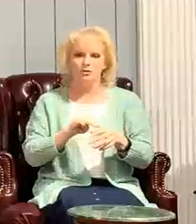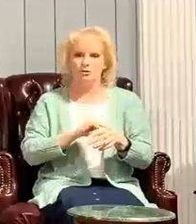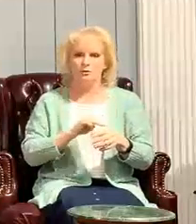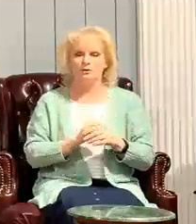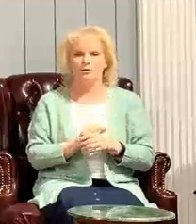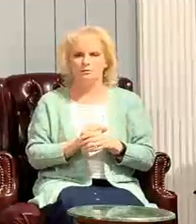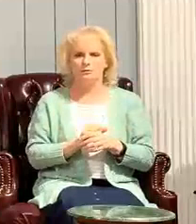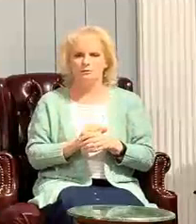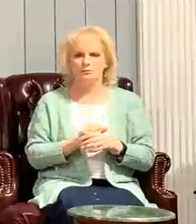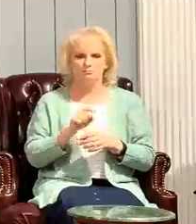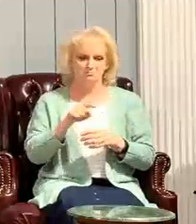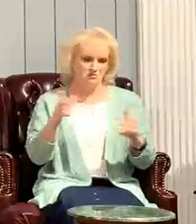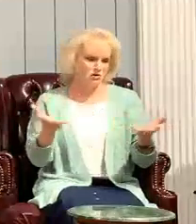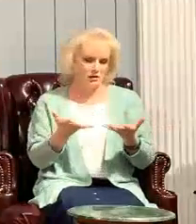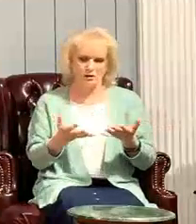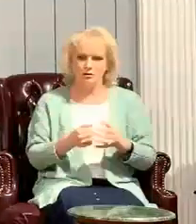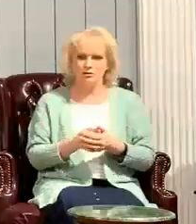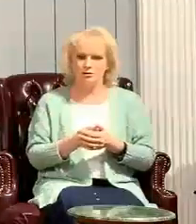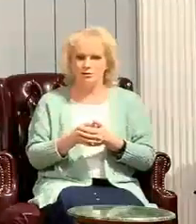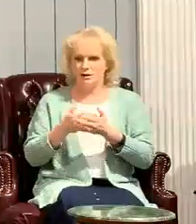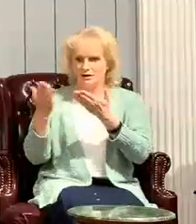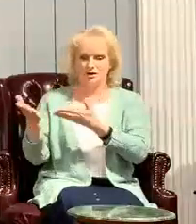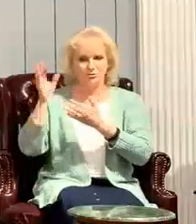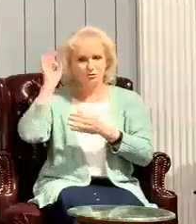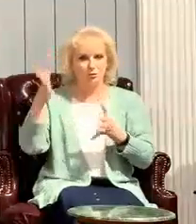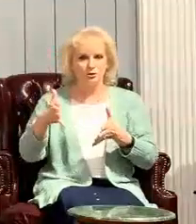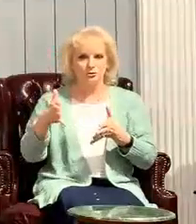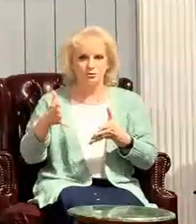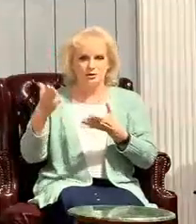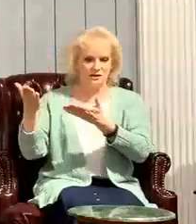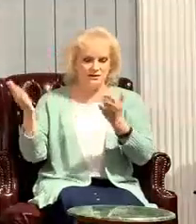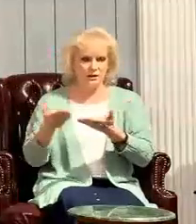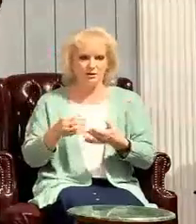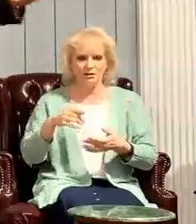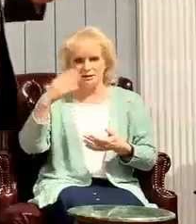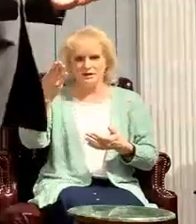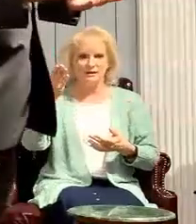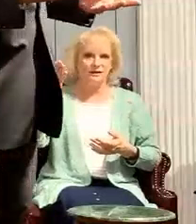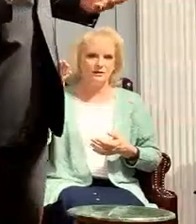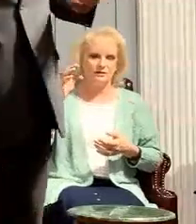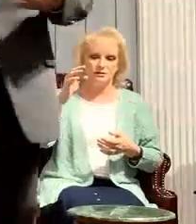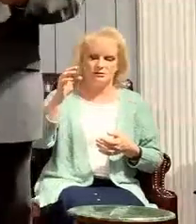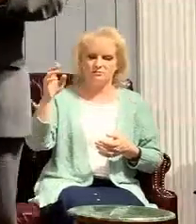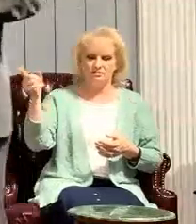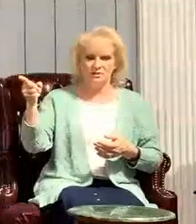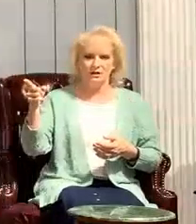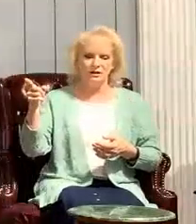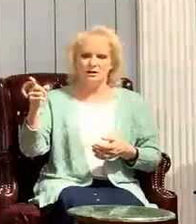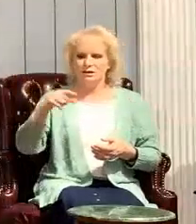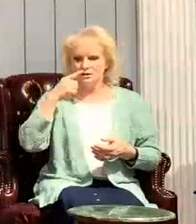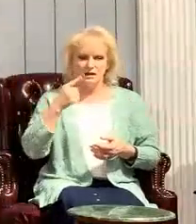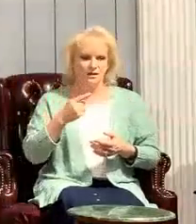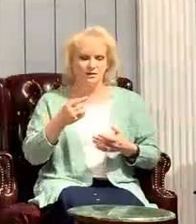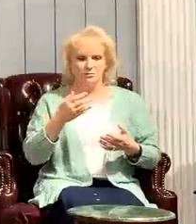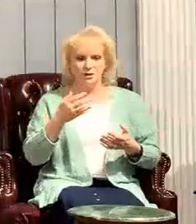You're here, and there's the preacher, and he's there, and he's saying something. He might be moving around a little bit, but